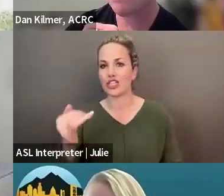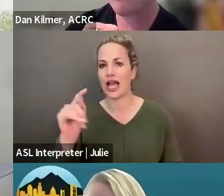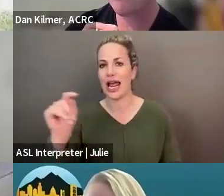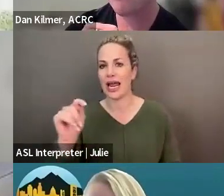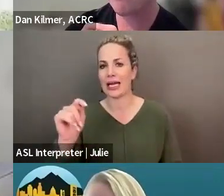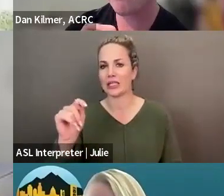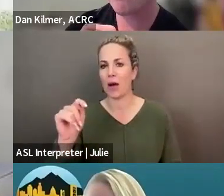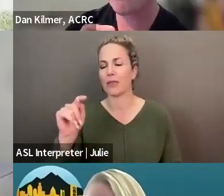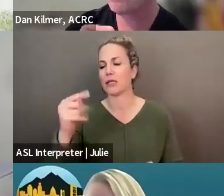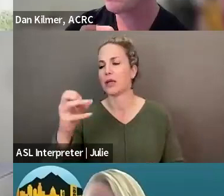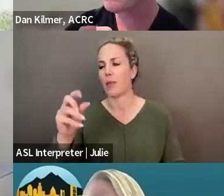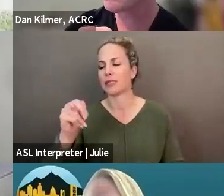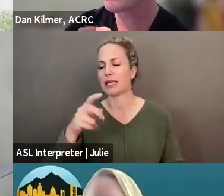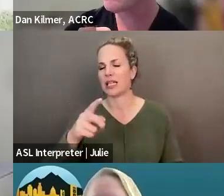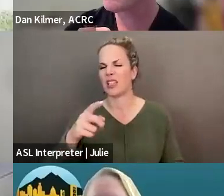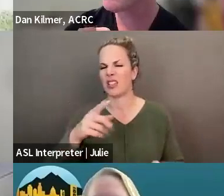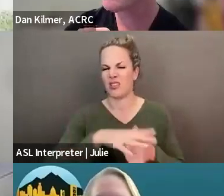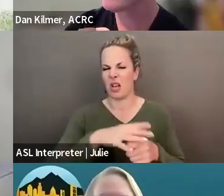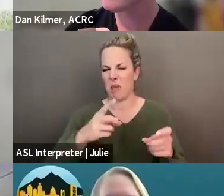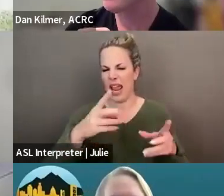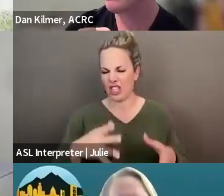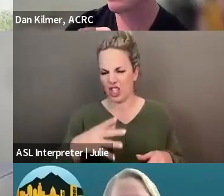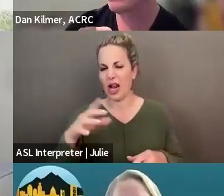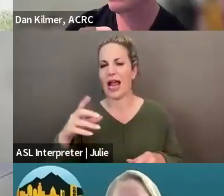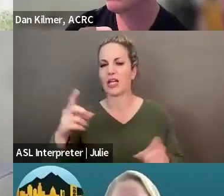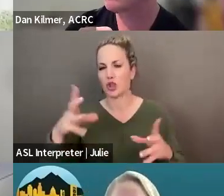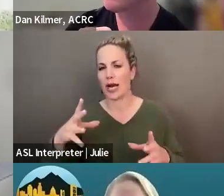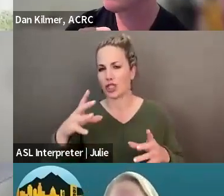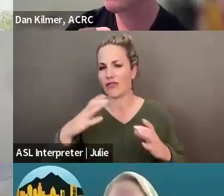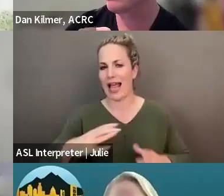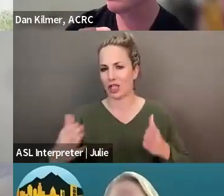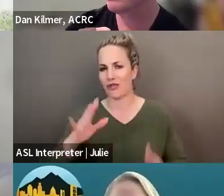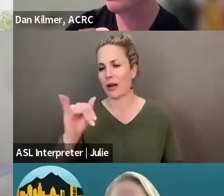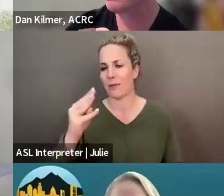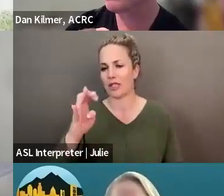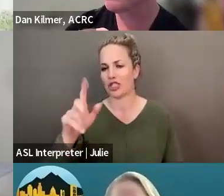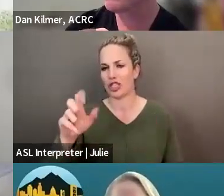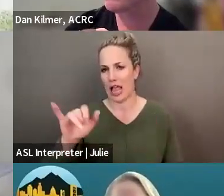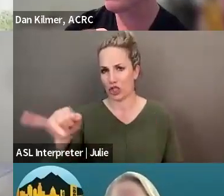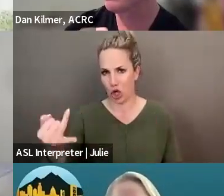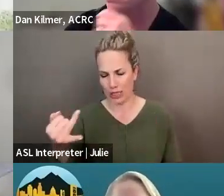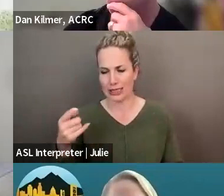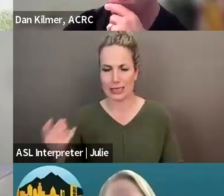residential manager, on. Good morning. And our director of client services, Michelle Johnson, of course. Good morning, Michelle. We'll see if